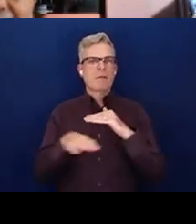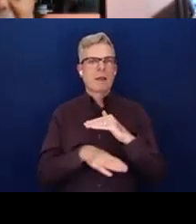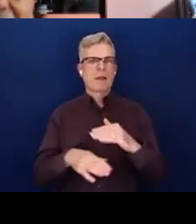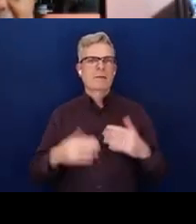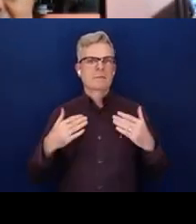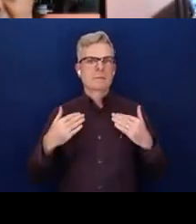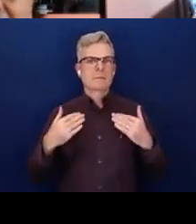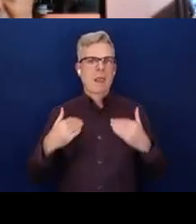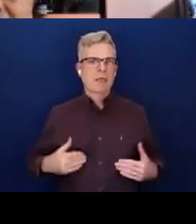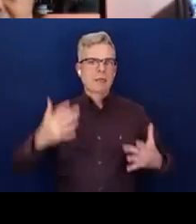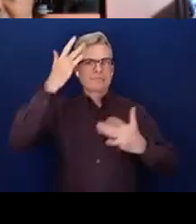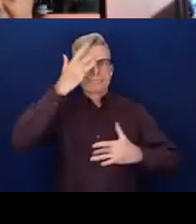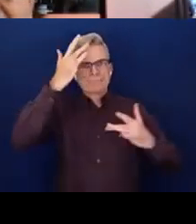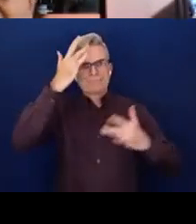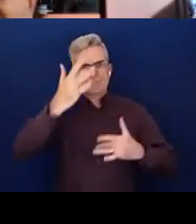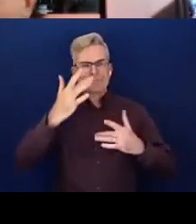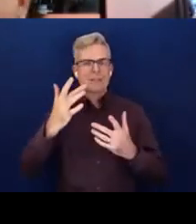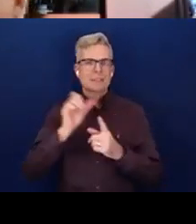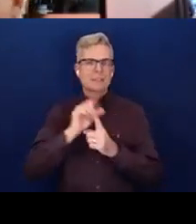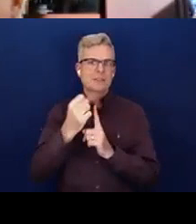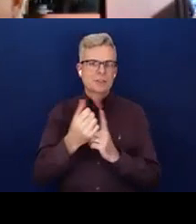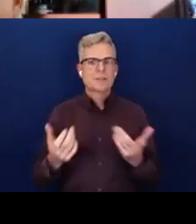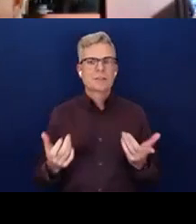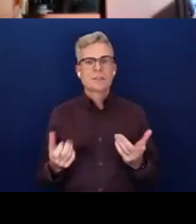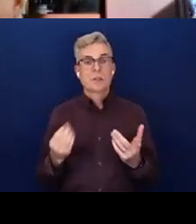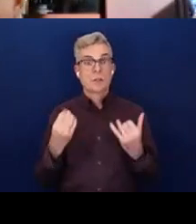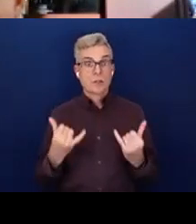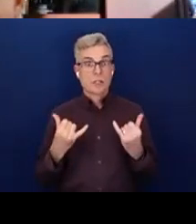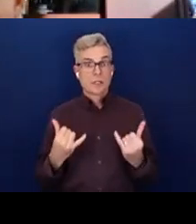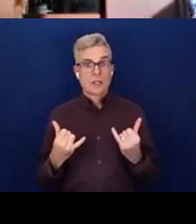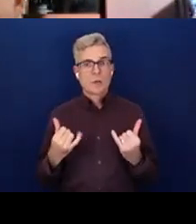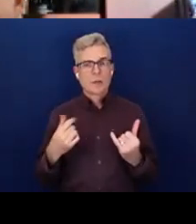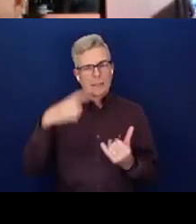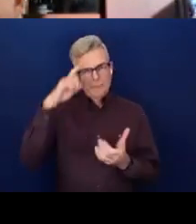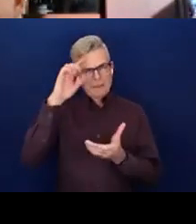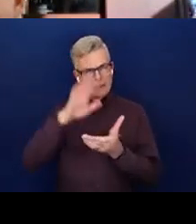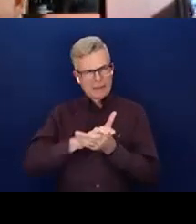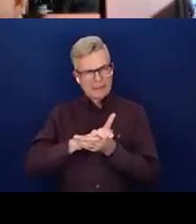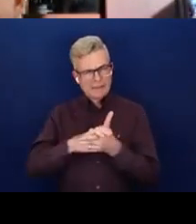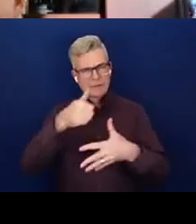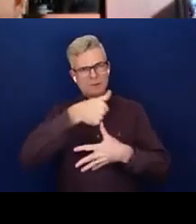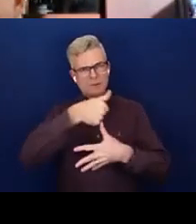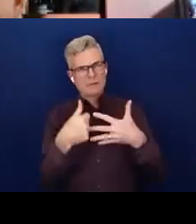at the present time, I believe they are in 1C.